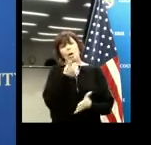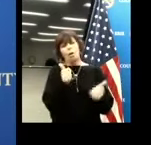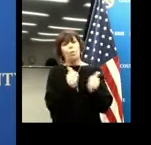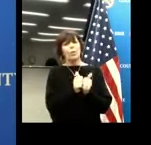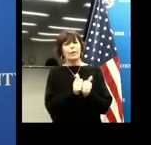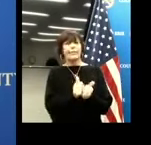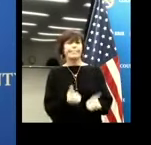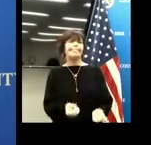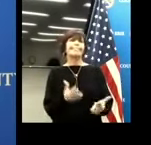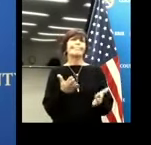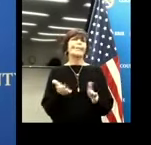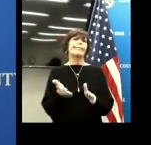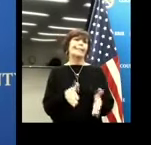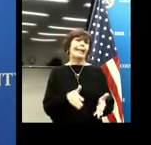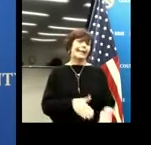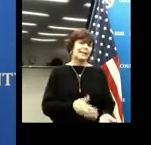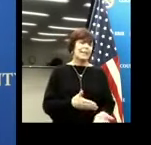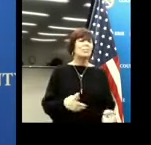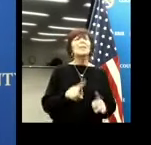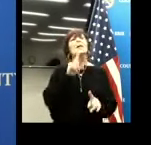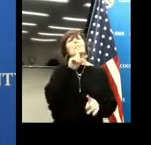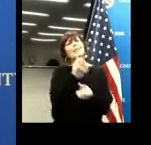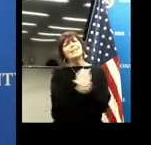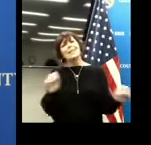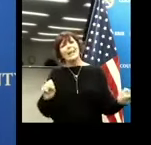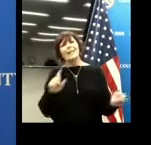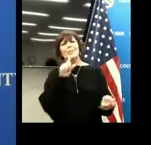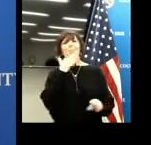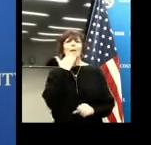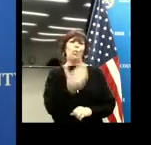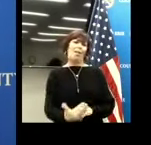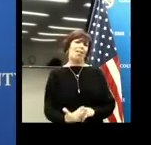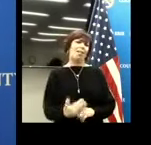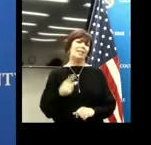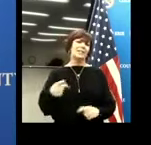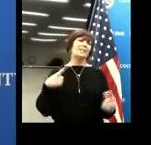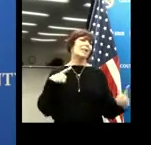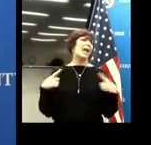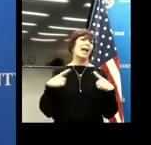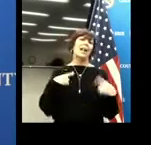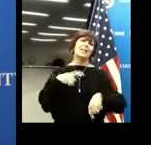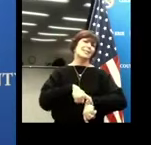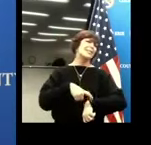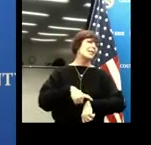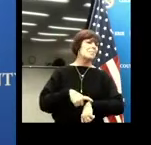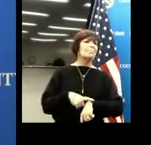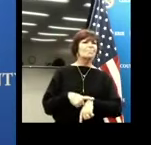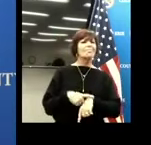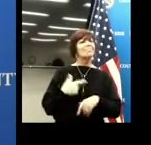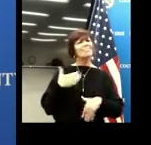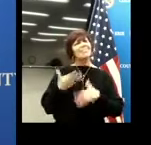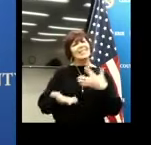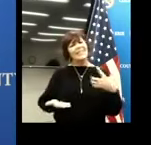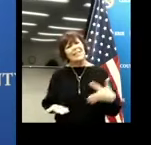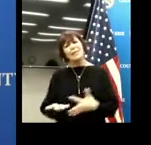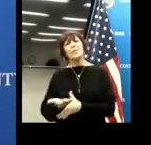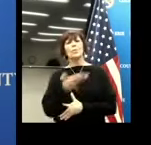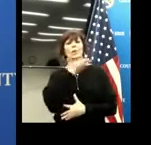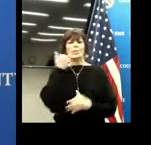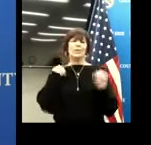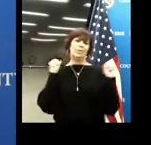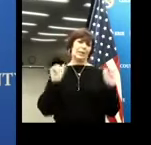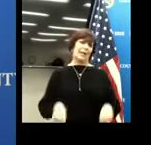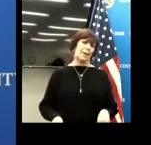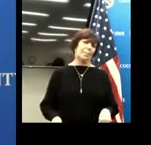mortality and other information. But be safe, be well. This is the holiday season. Let's all get through the holiday season as best as we